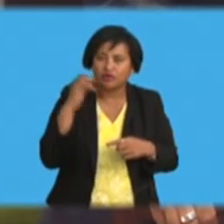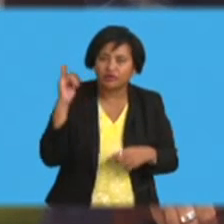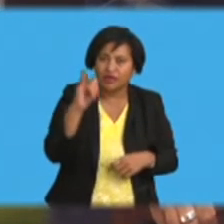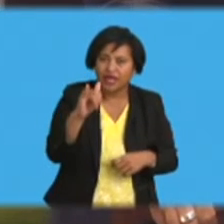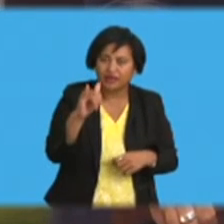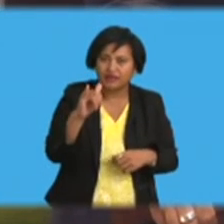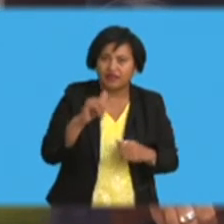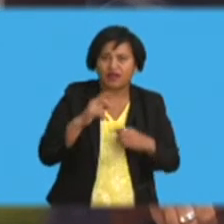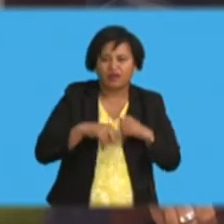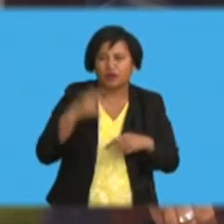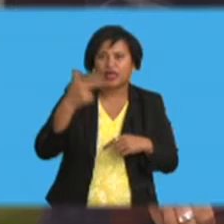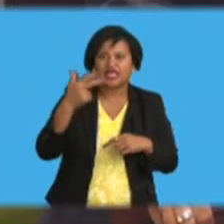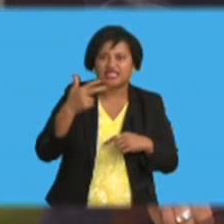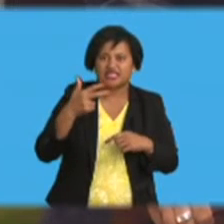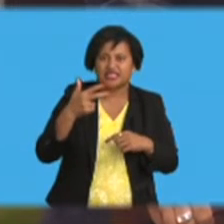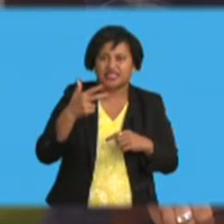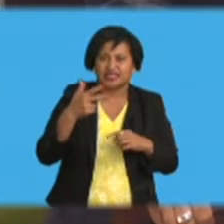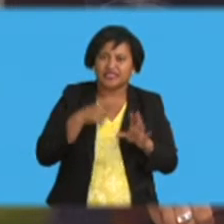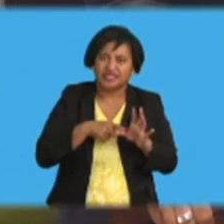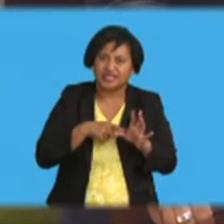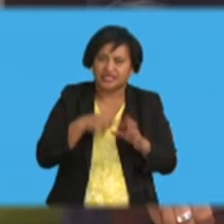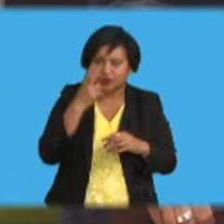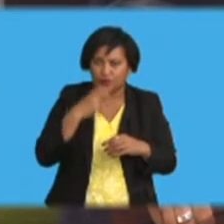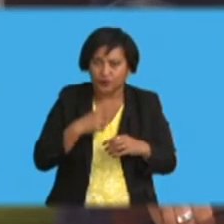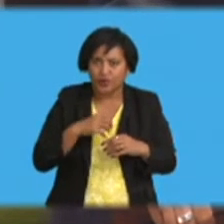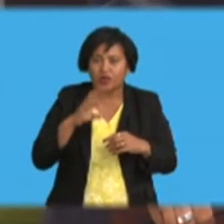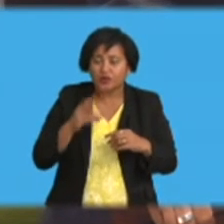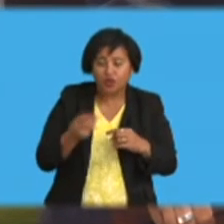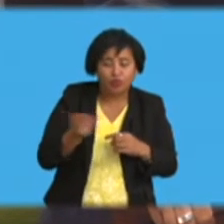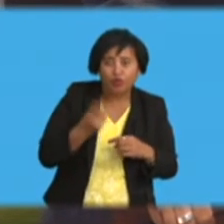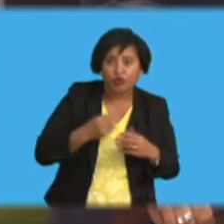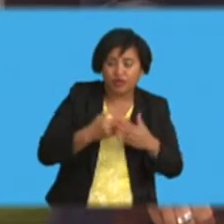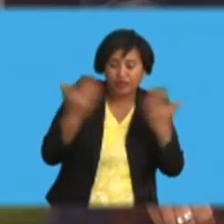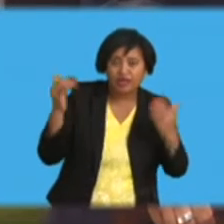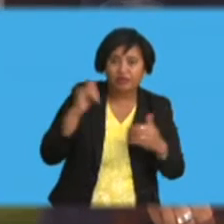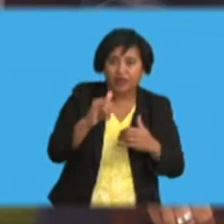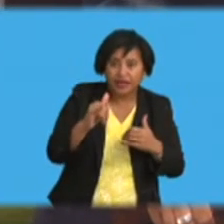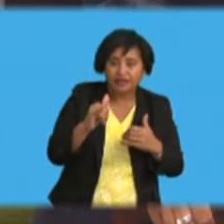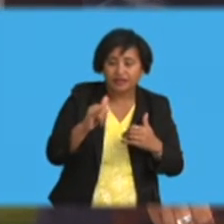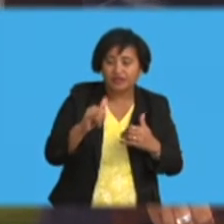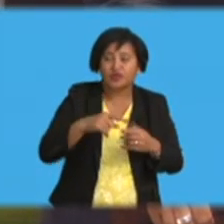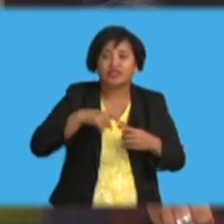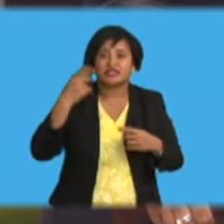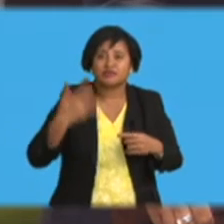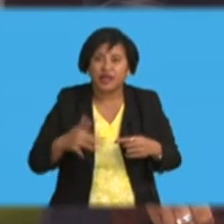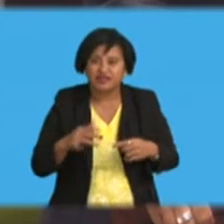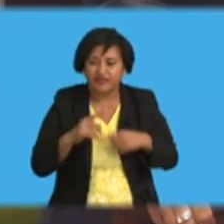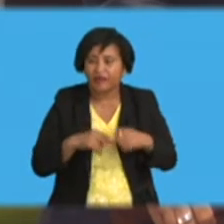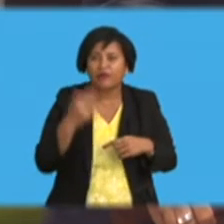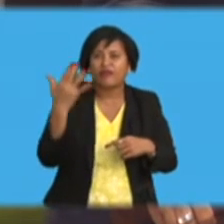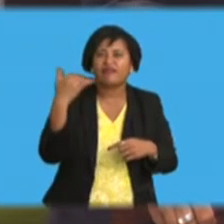Boeing 747, Madam Speaker, were each costing Air Pacific between US $400,000 and US